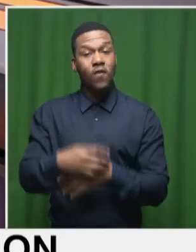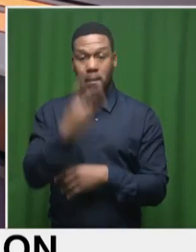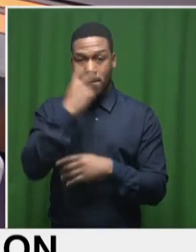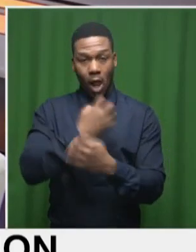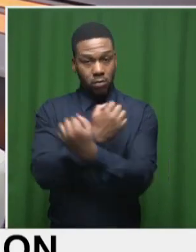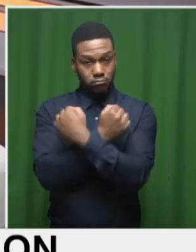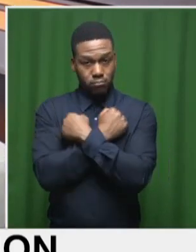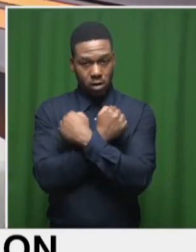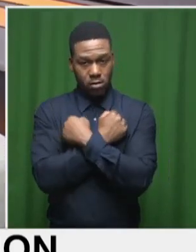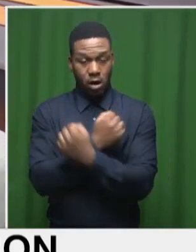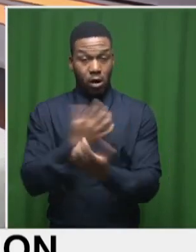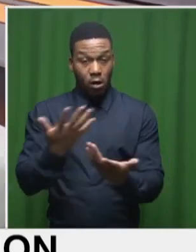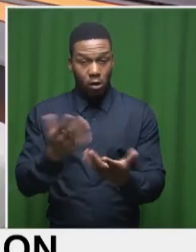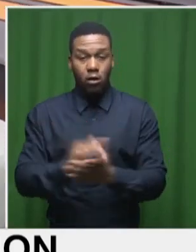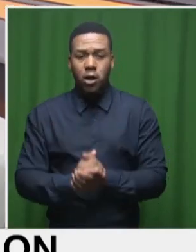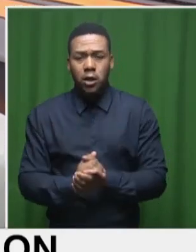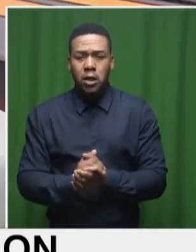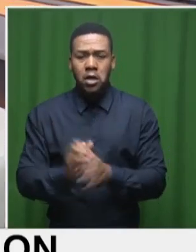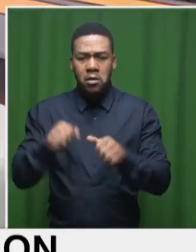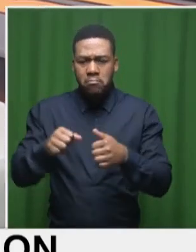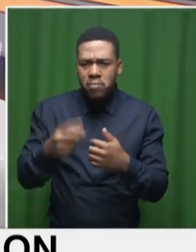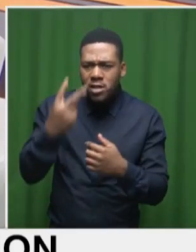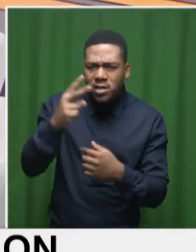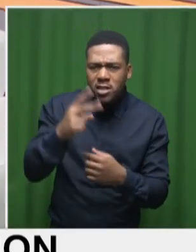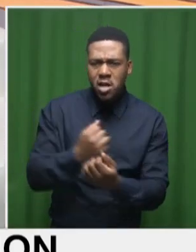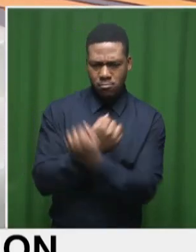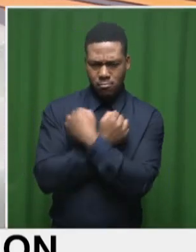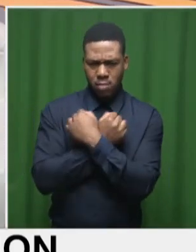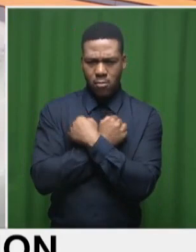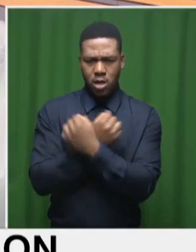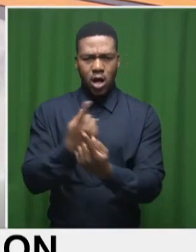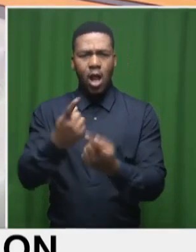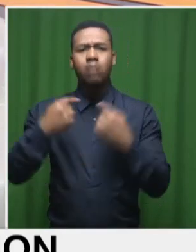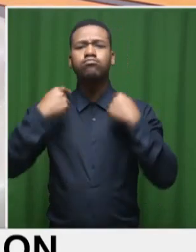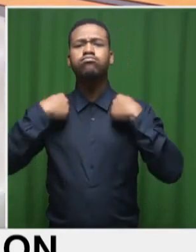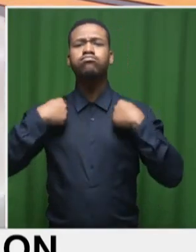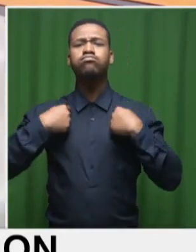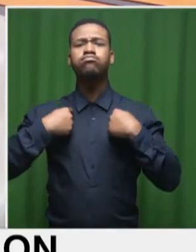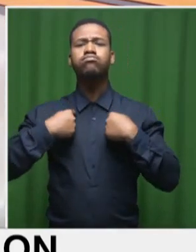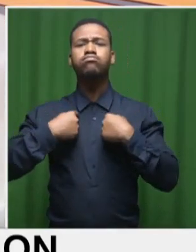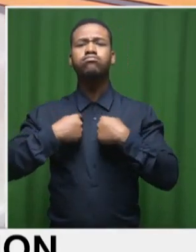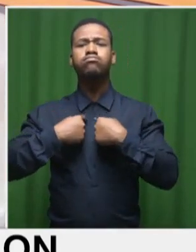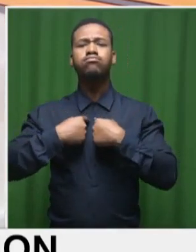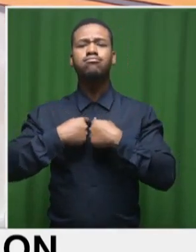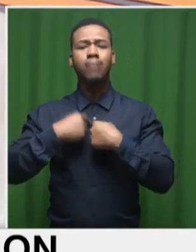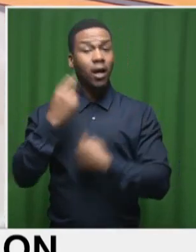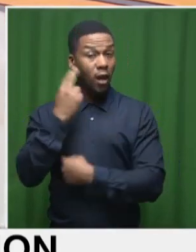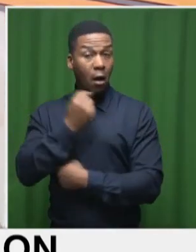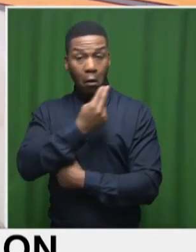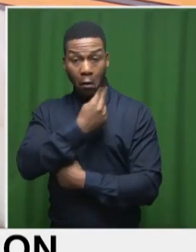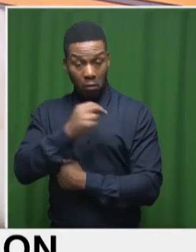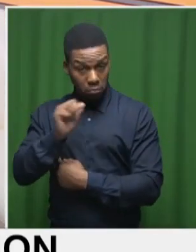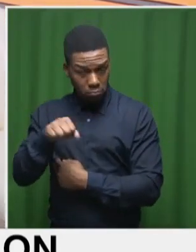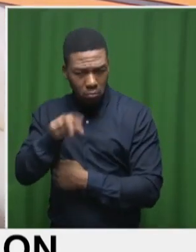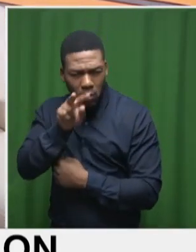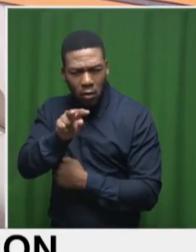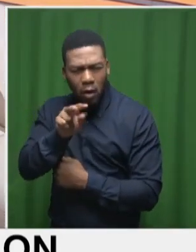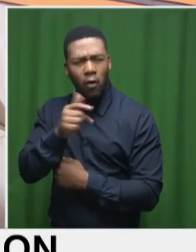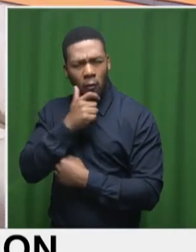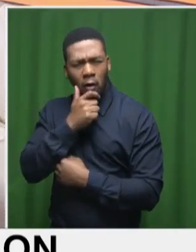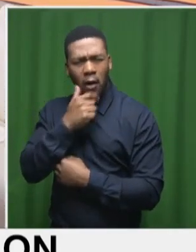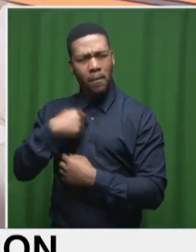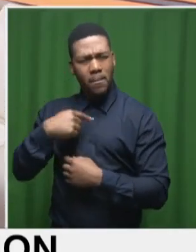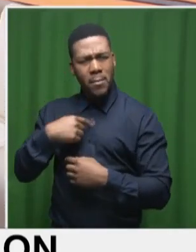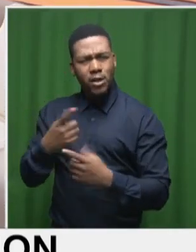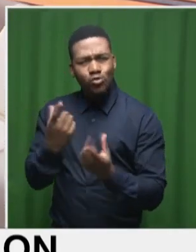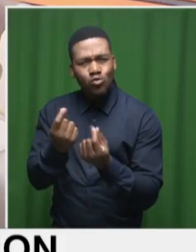looks nice, like the chain thing that Black Panther wears. I was like, okay, I'd love to see what my own version of that